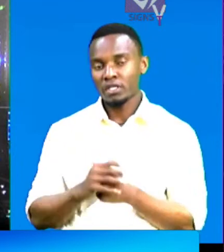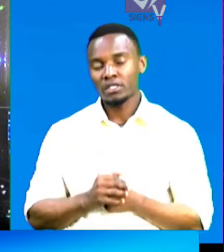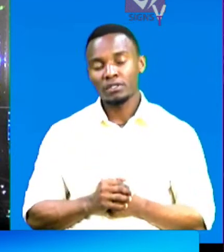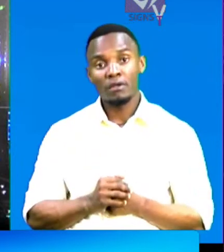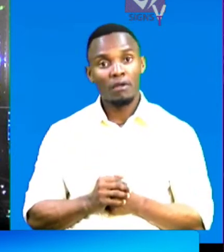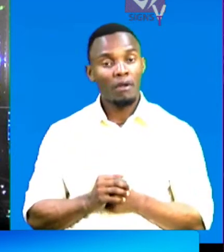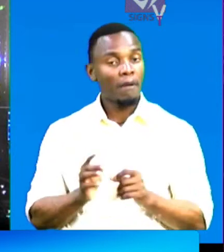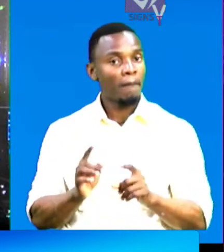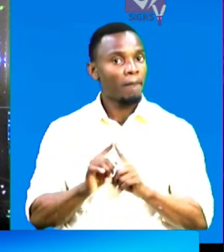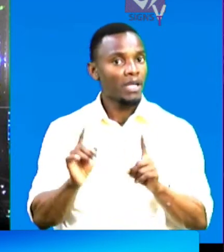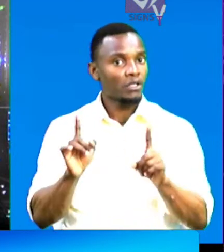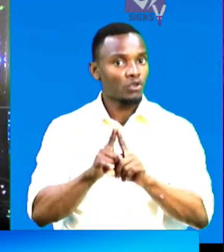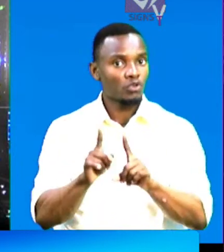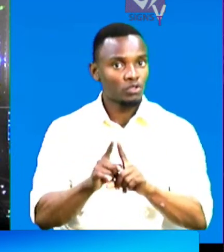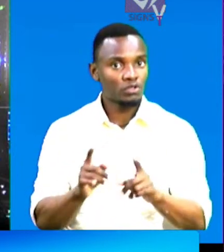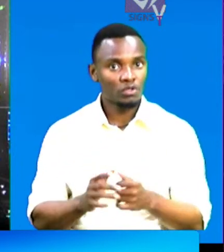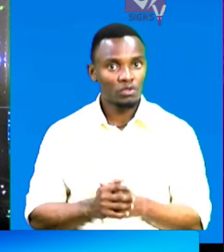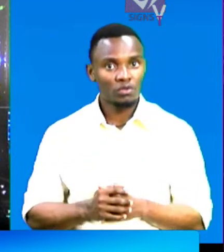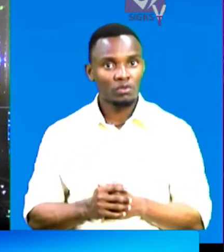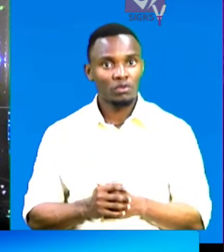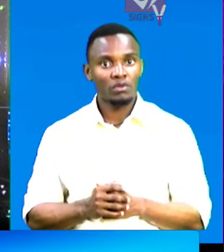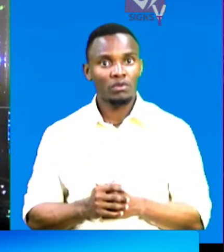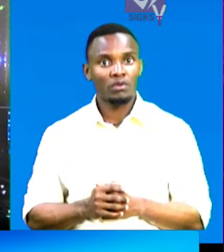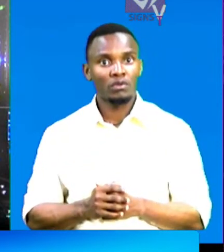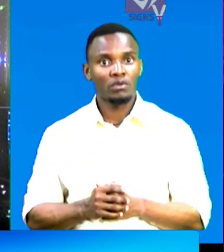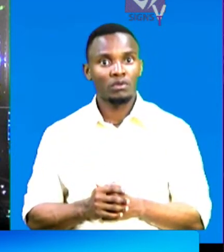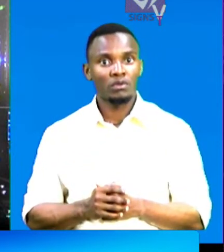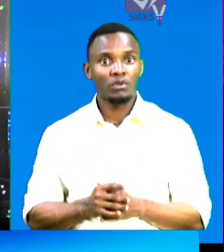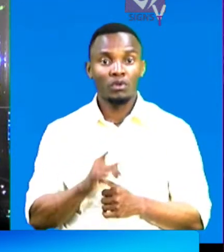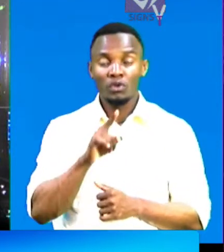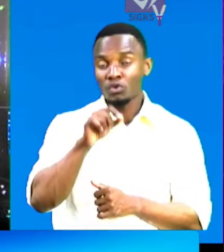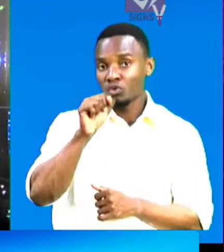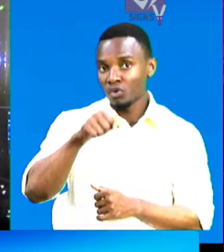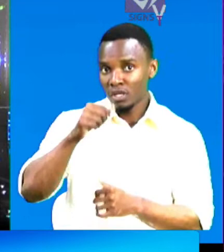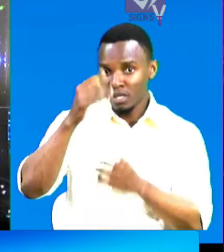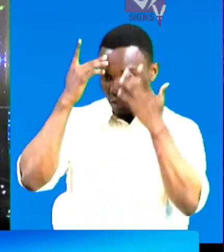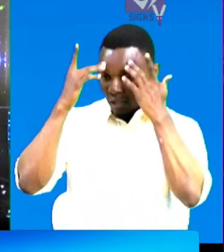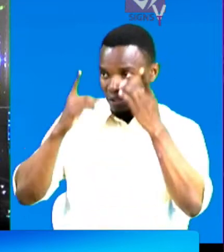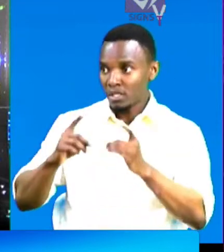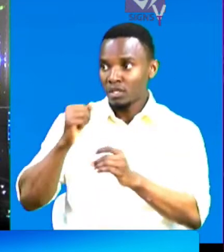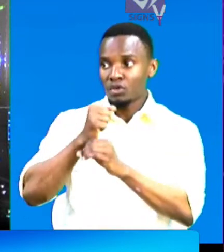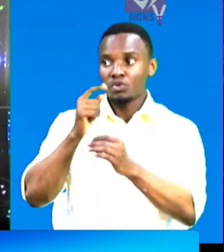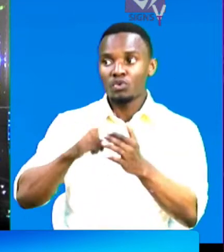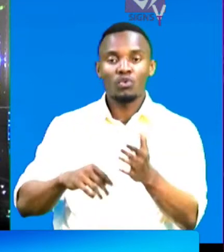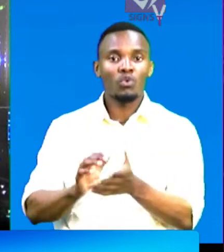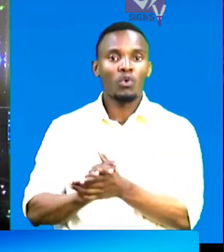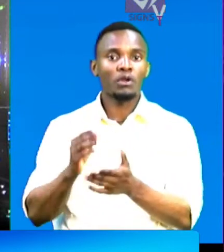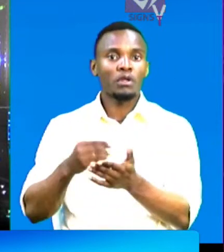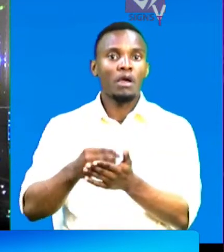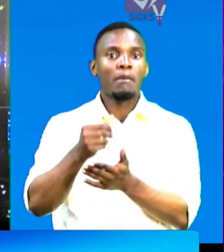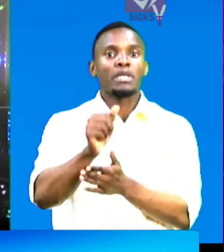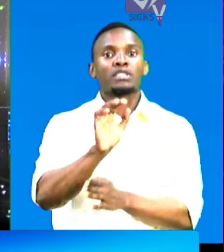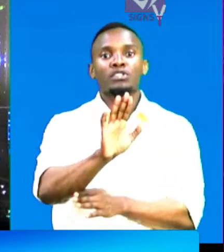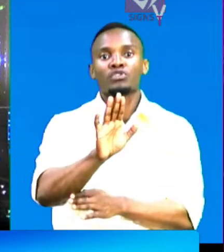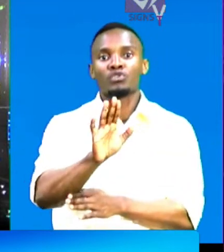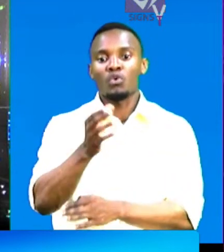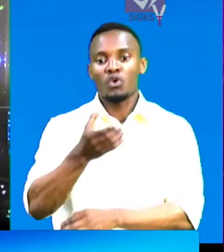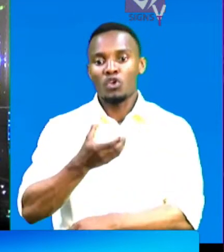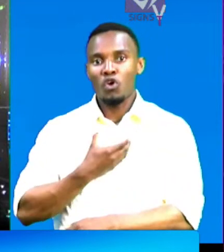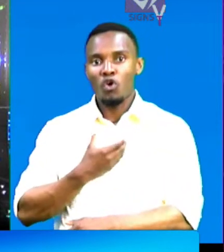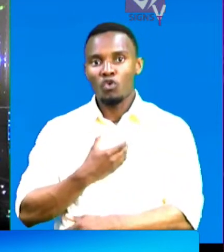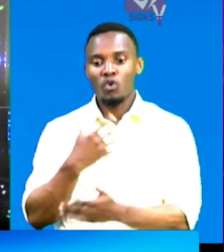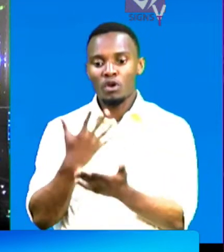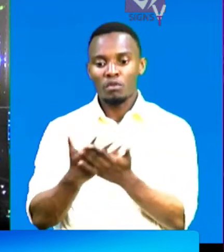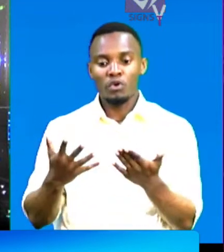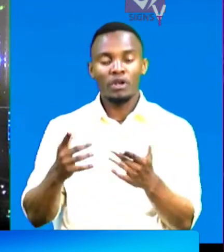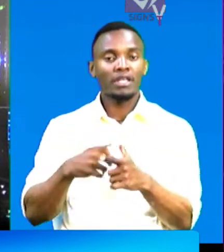But of course, you can decide to purchase your own products and